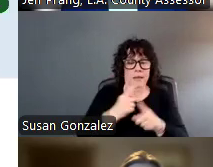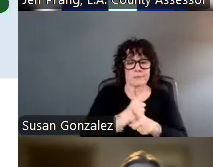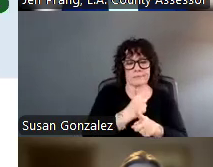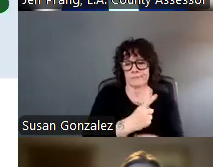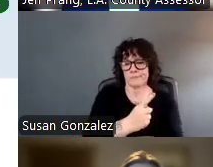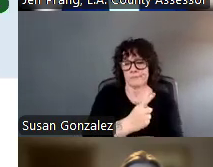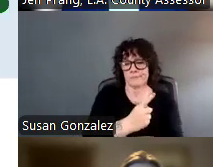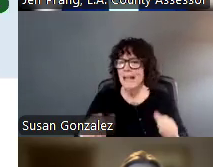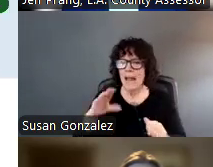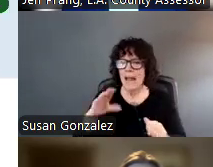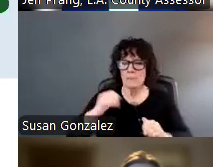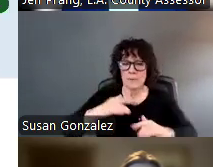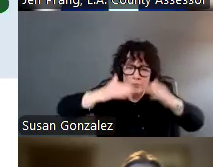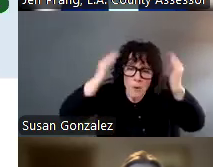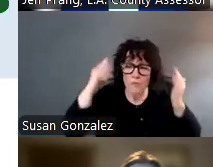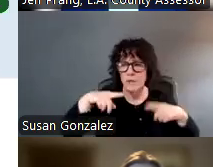different things.